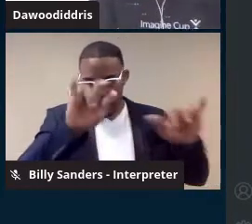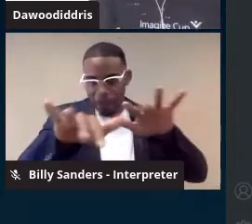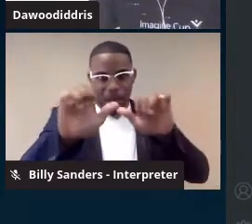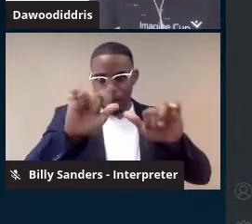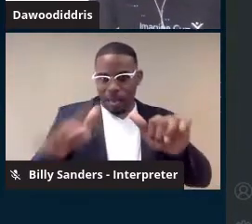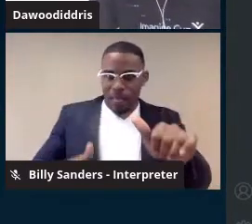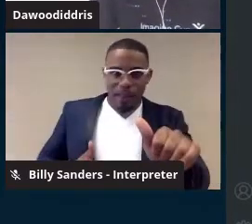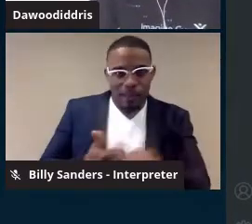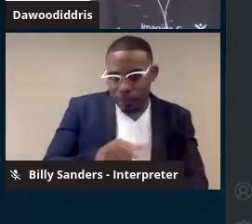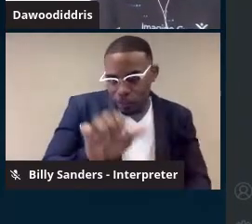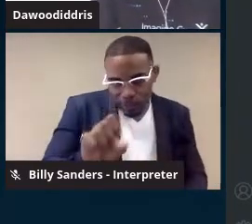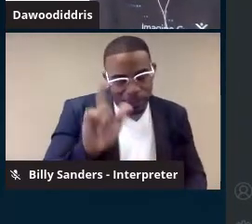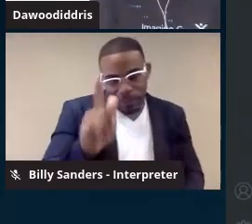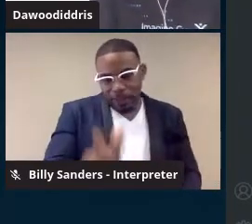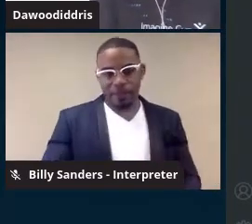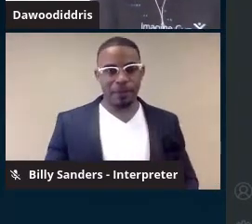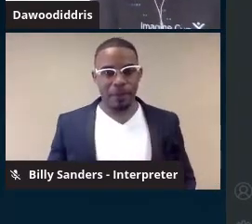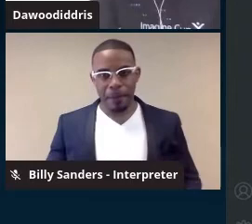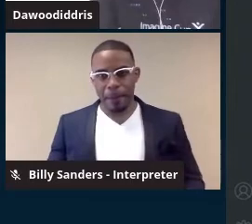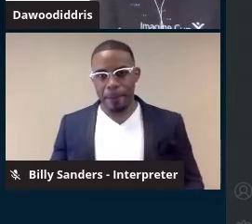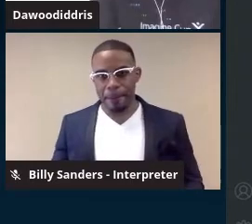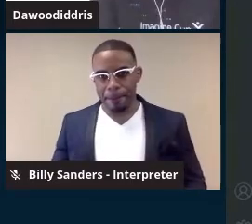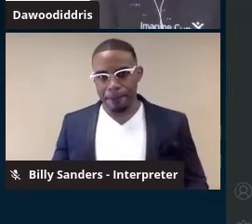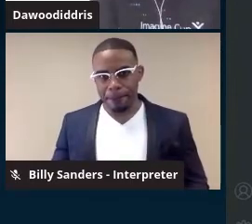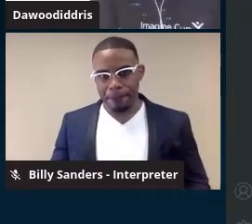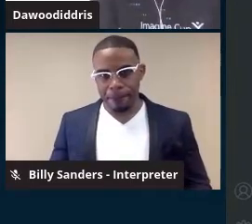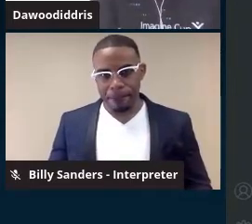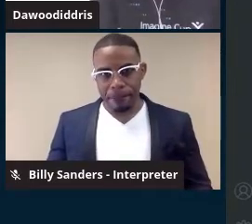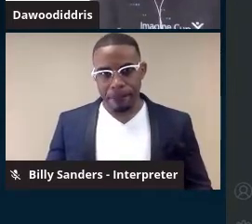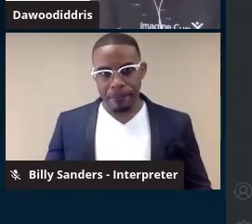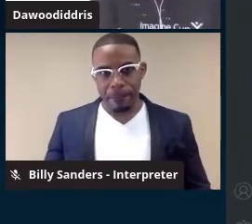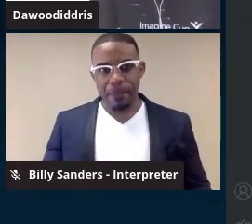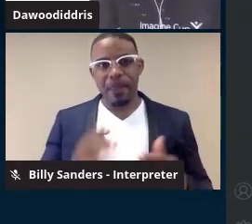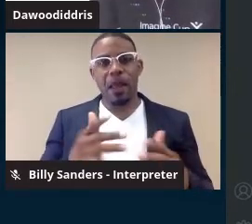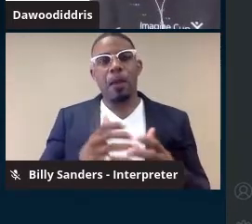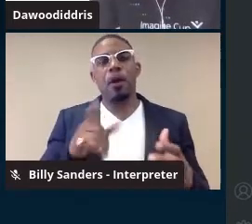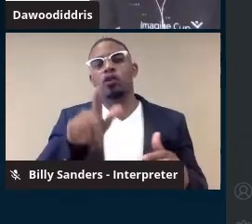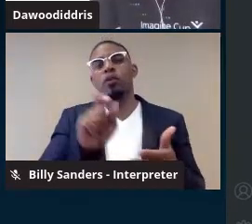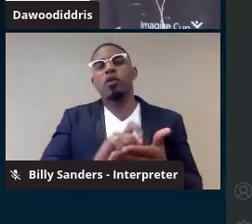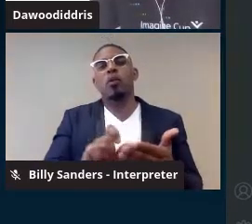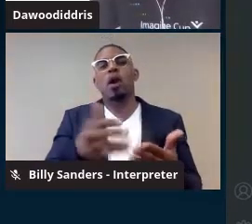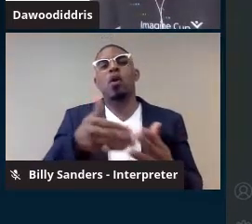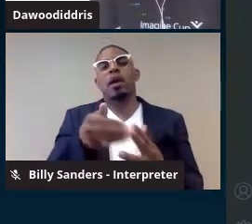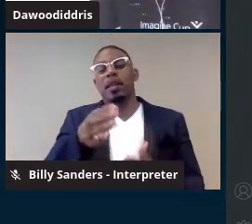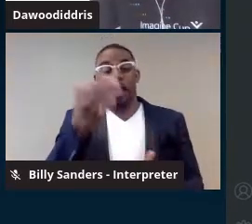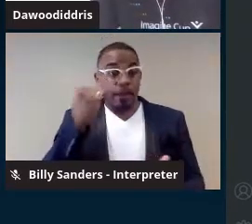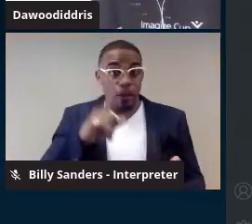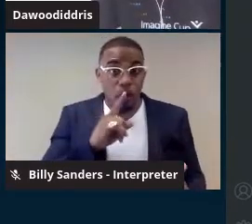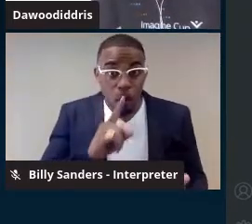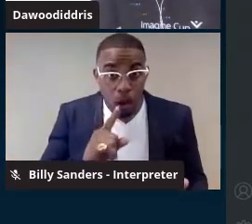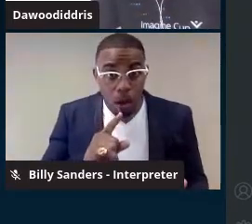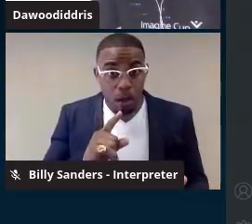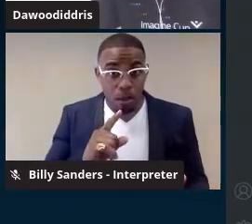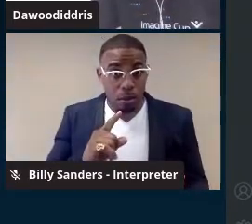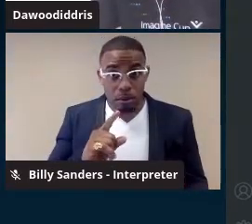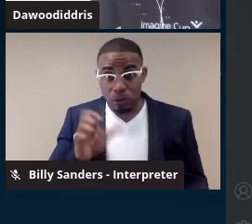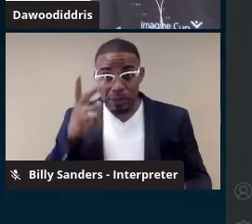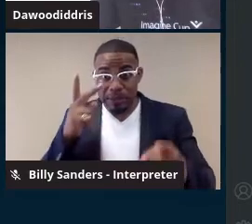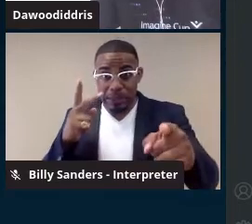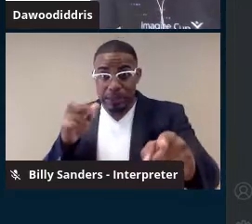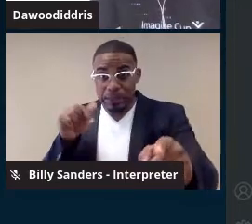So now I can then call, nodemon. Nodemon should be running already in here. And if you have any error, okay, see in